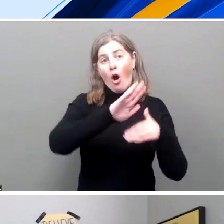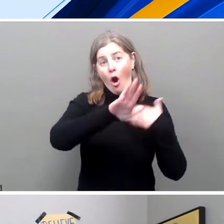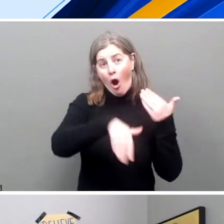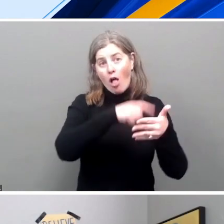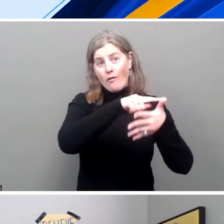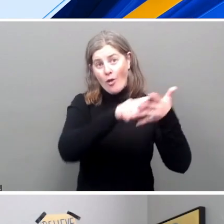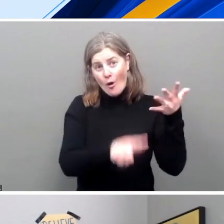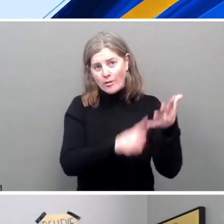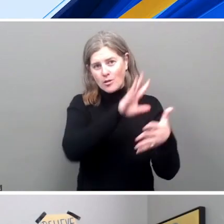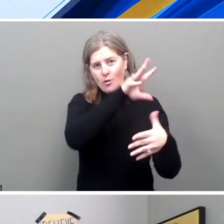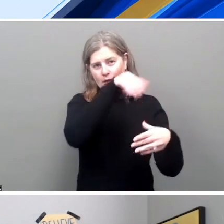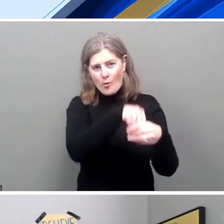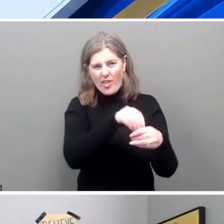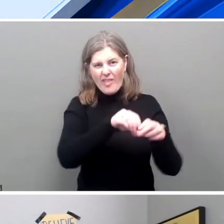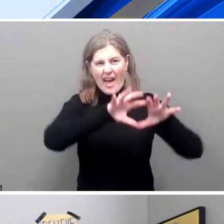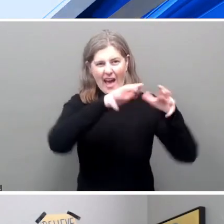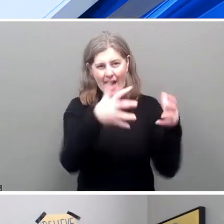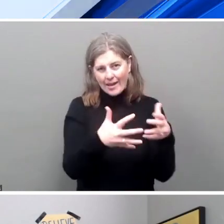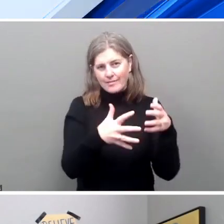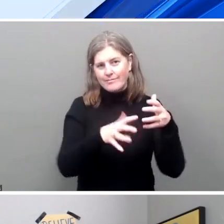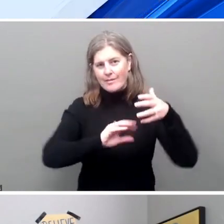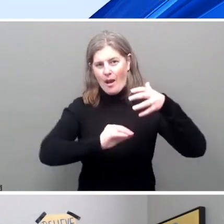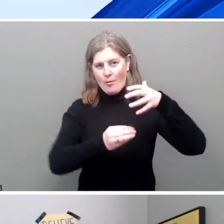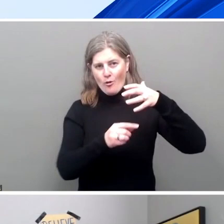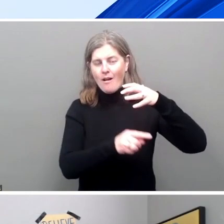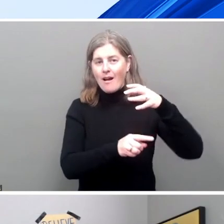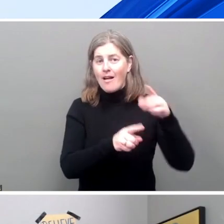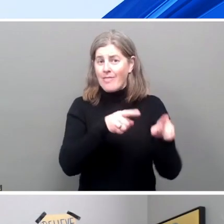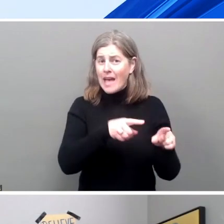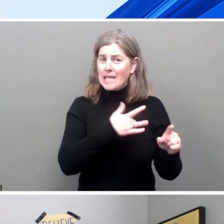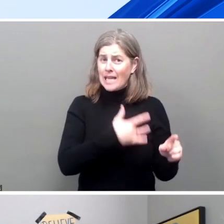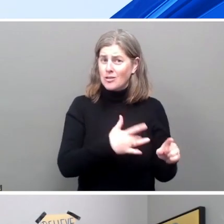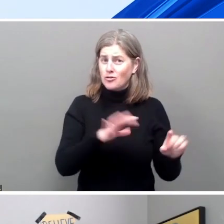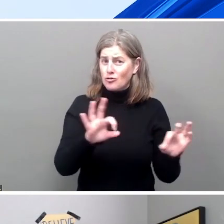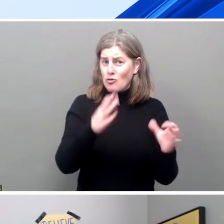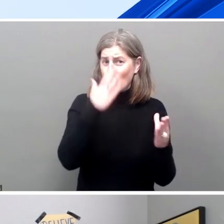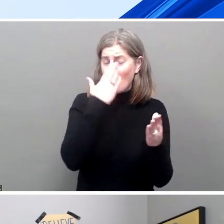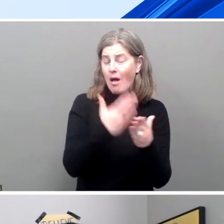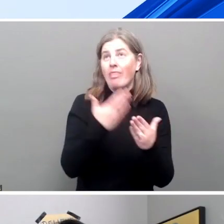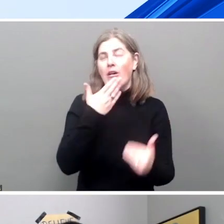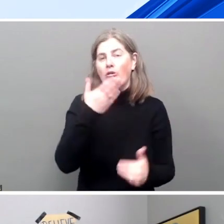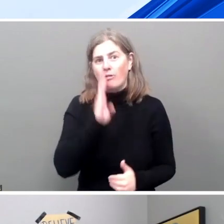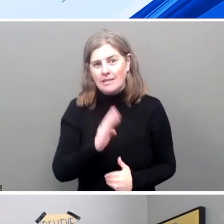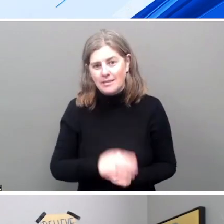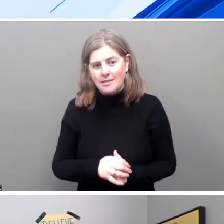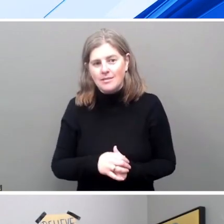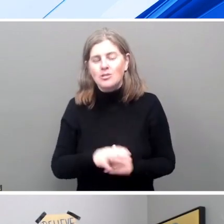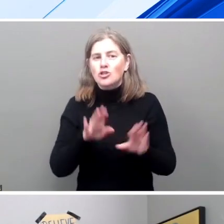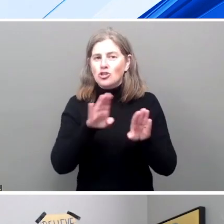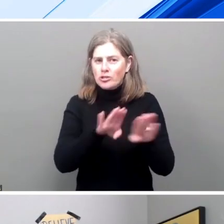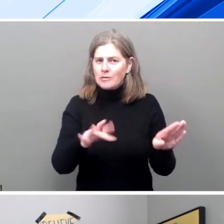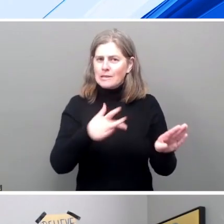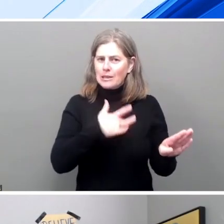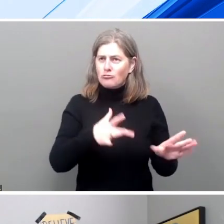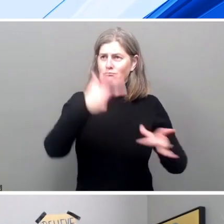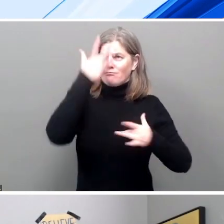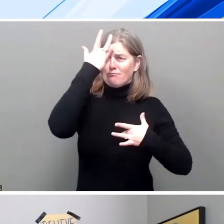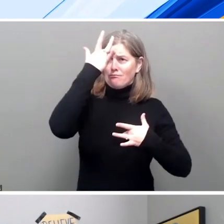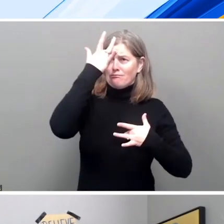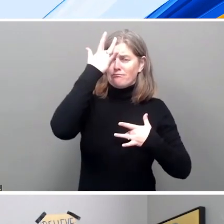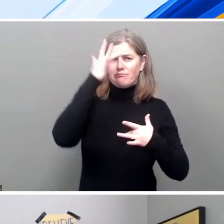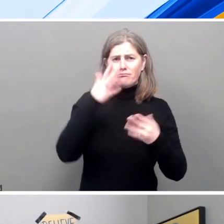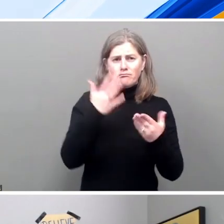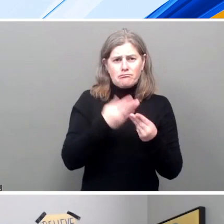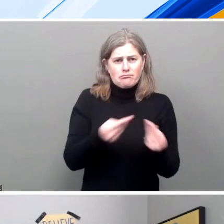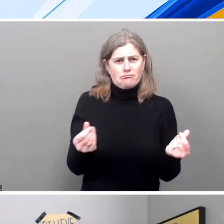are in that denominator, and they do really well. Thank goodness, children do really well. So here in New